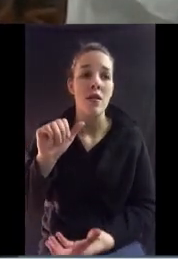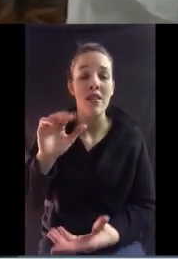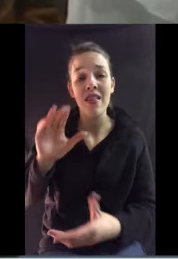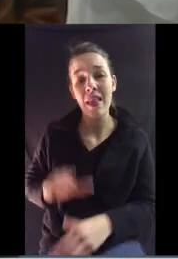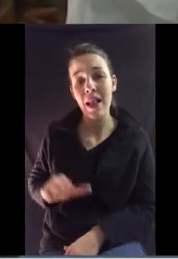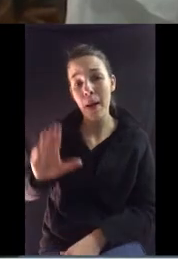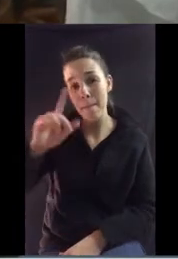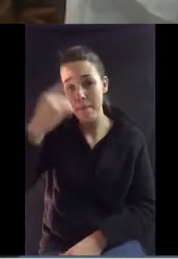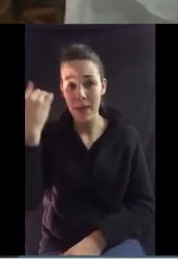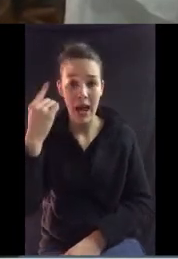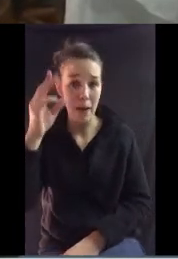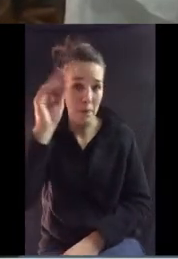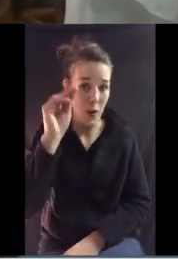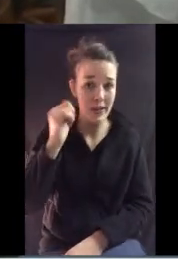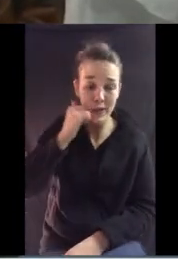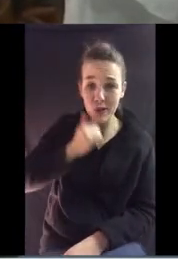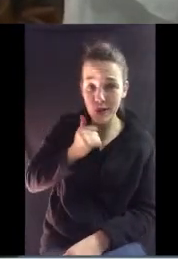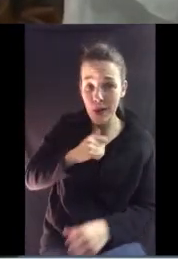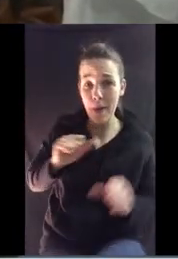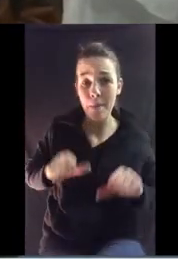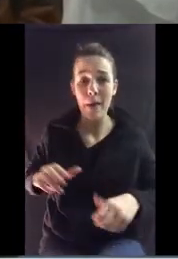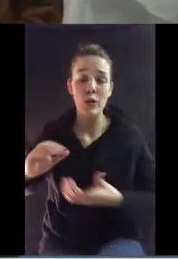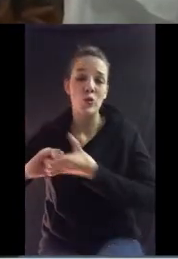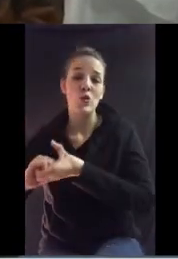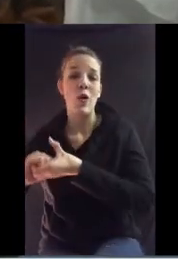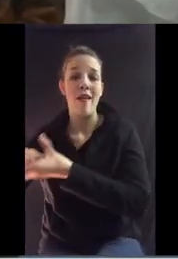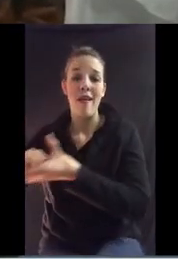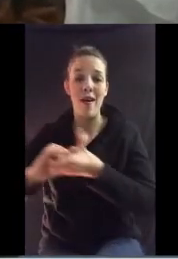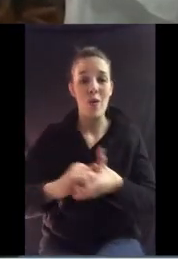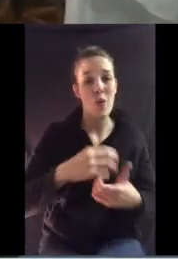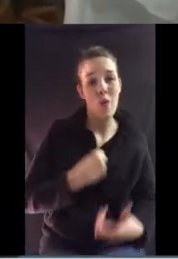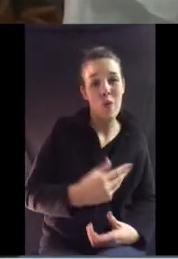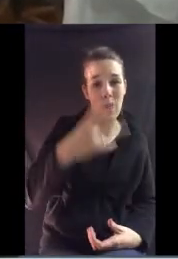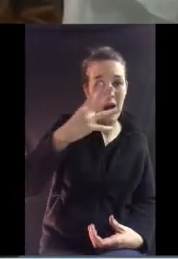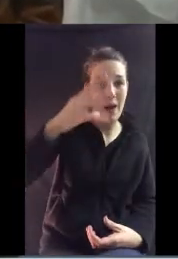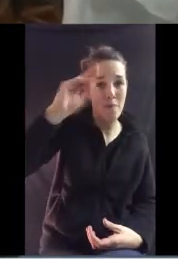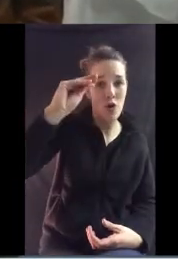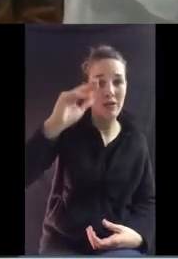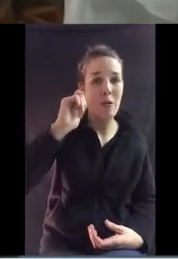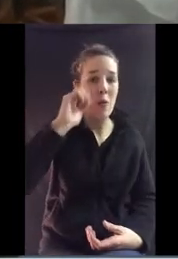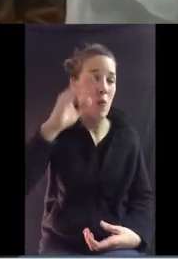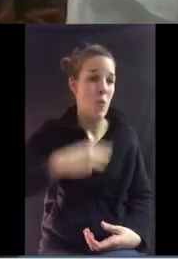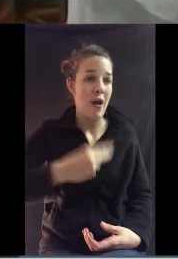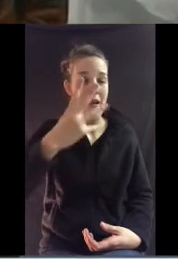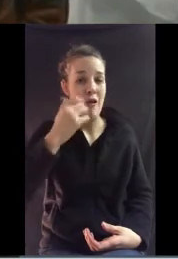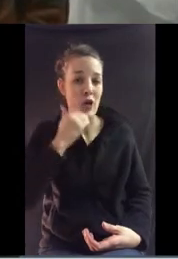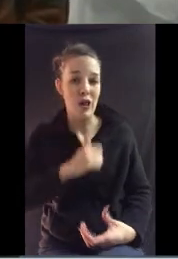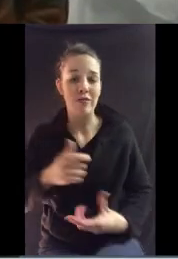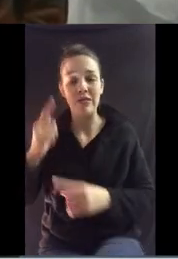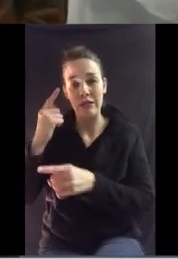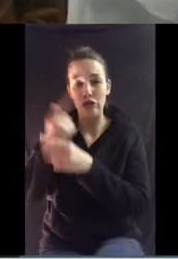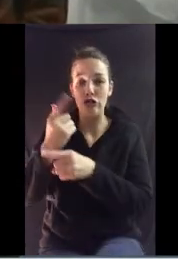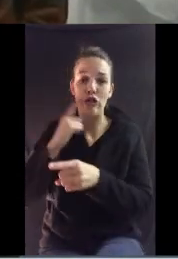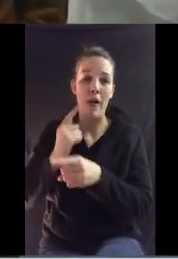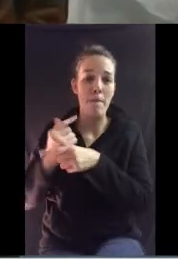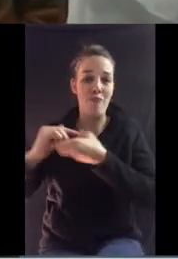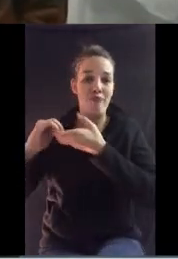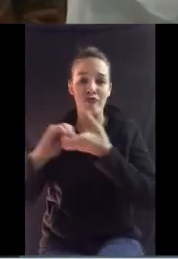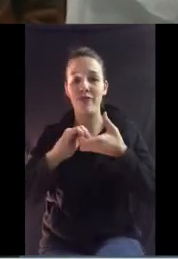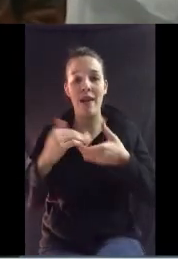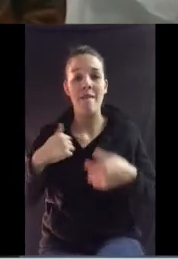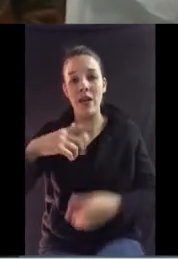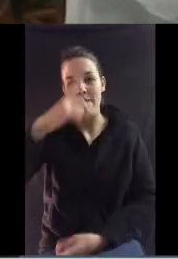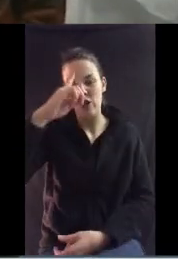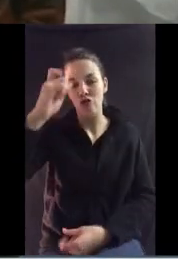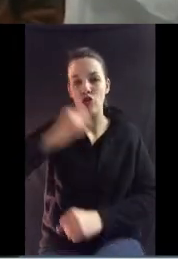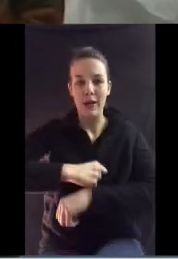in Alabama, little black boys and little black girls will be able to join hands with little white boys and white girls as sisters